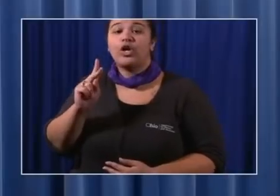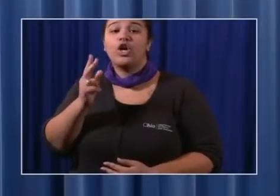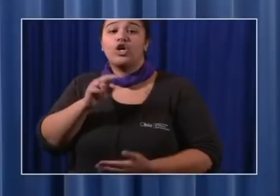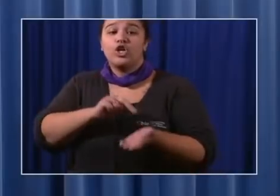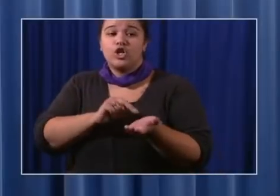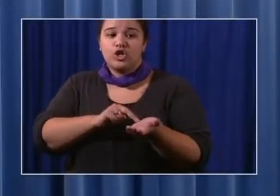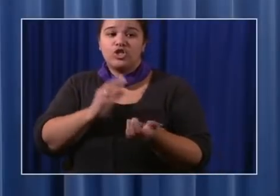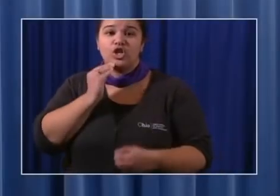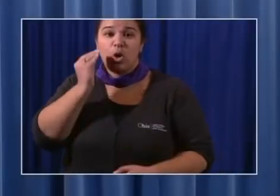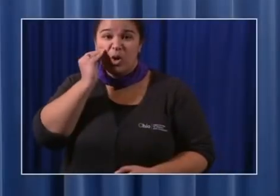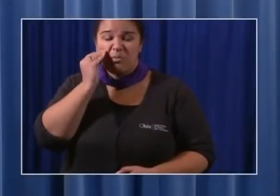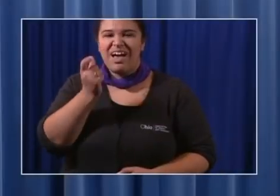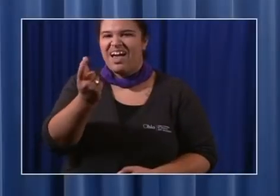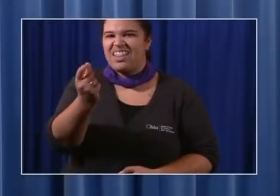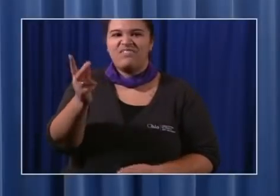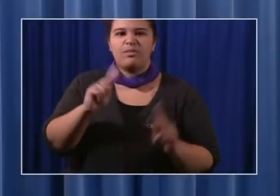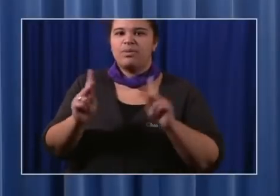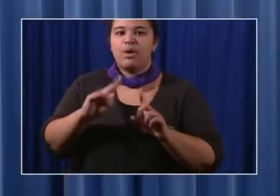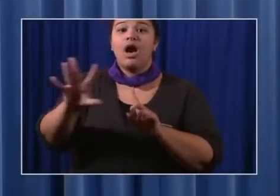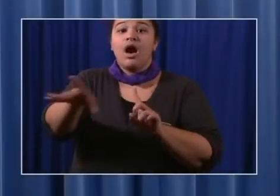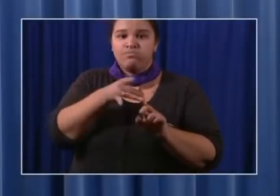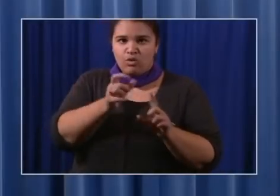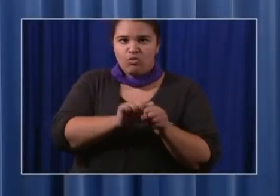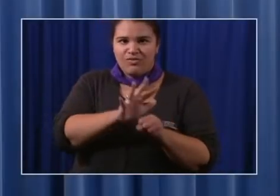state. Thank you.